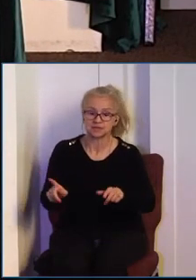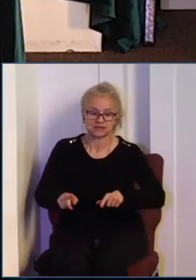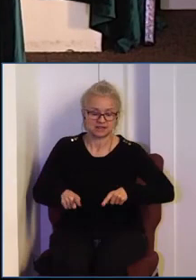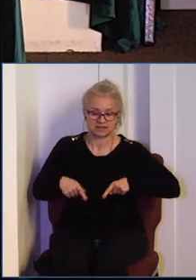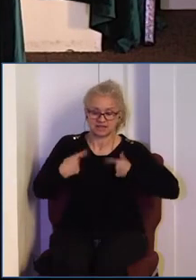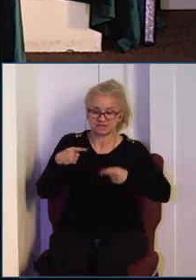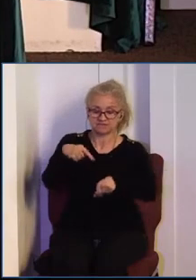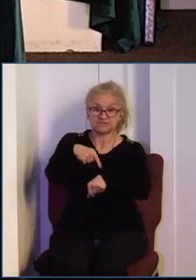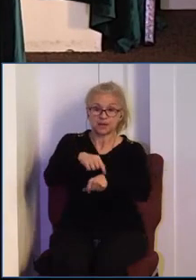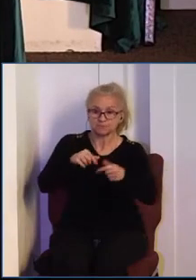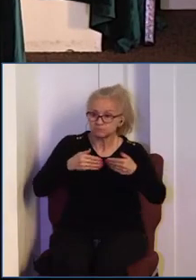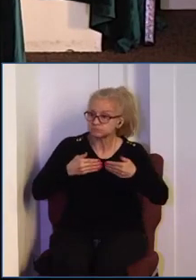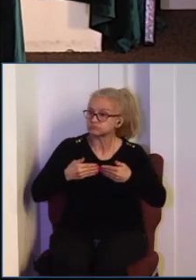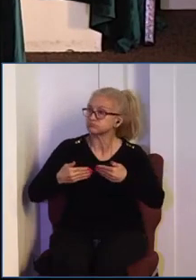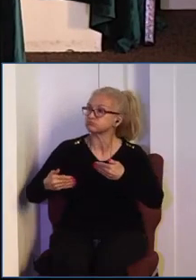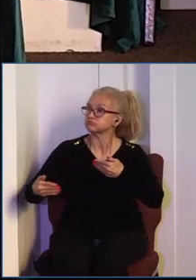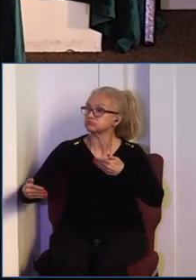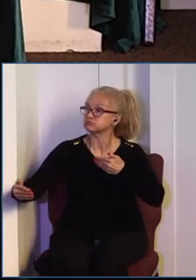lifetime.